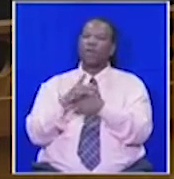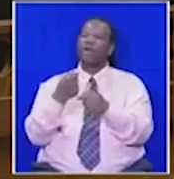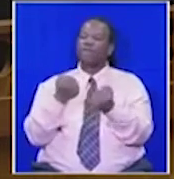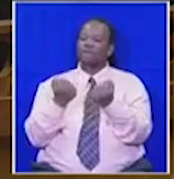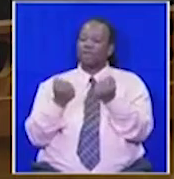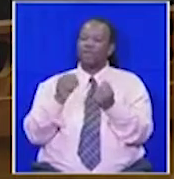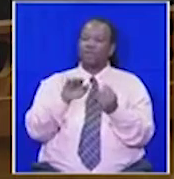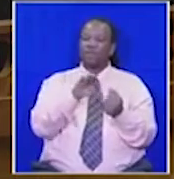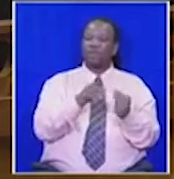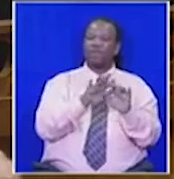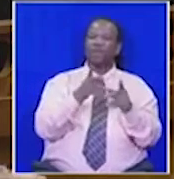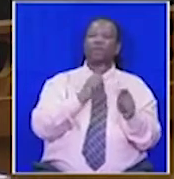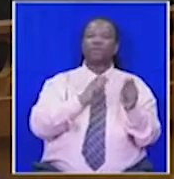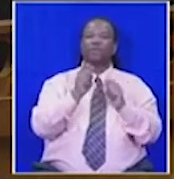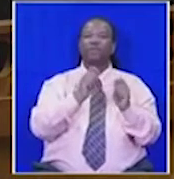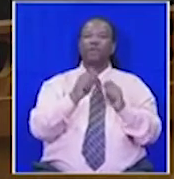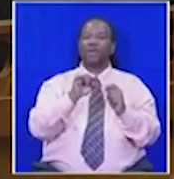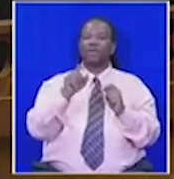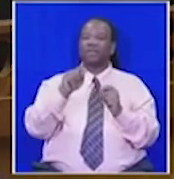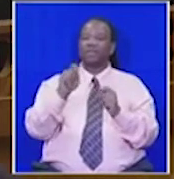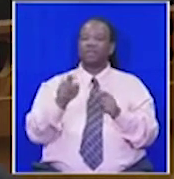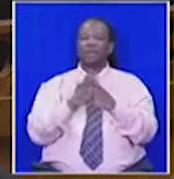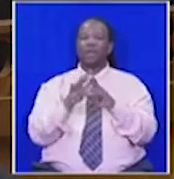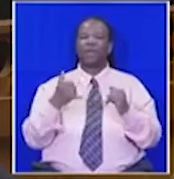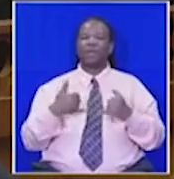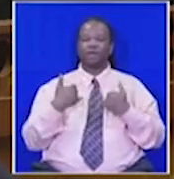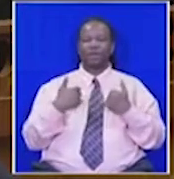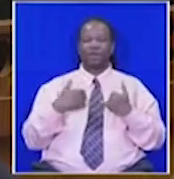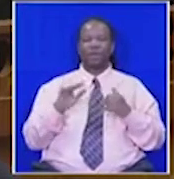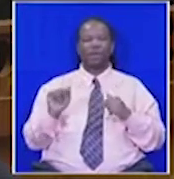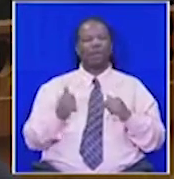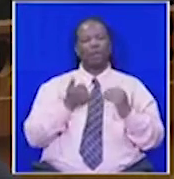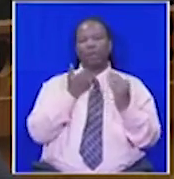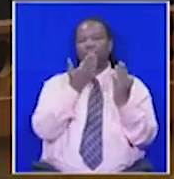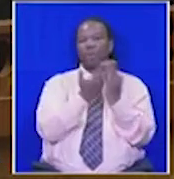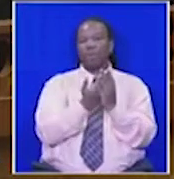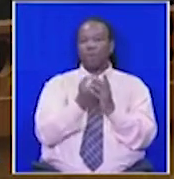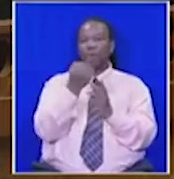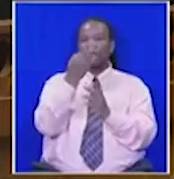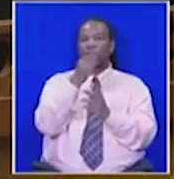services, travel and subsistence, and entertainment. We proposed to save a further